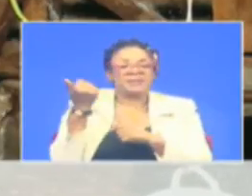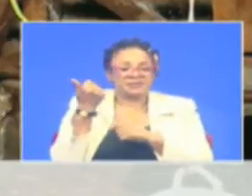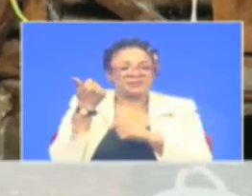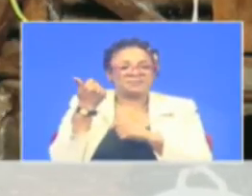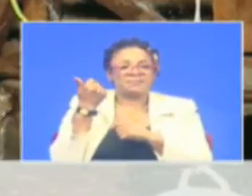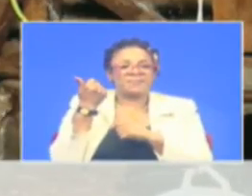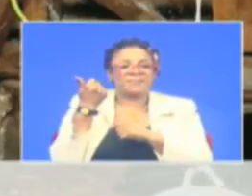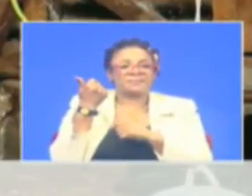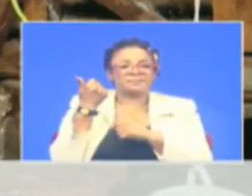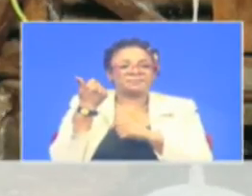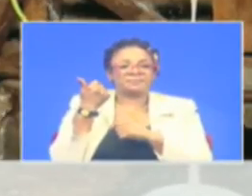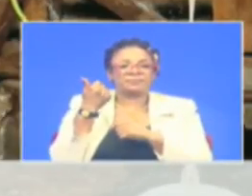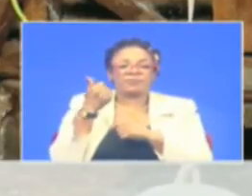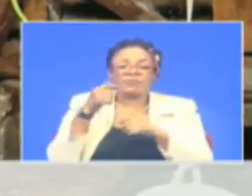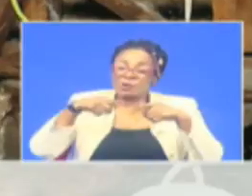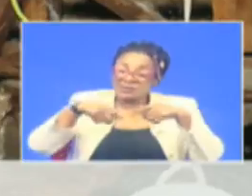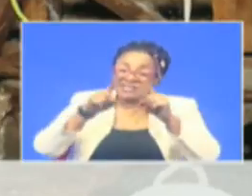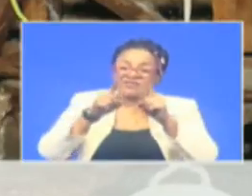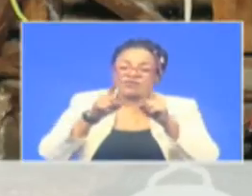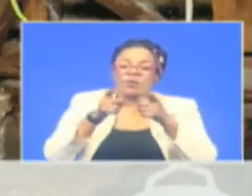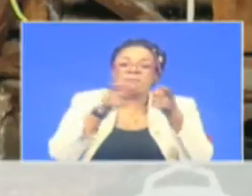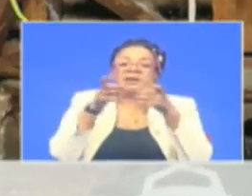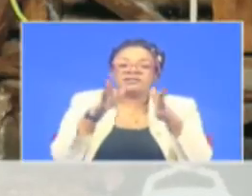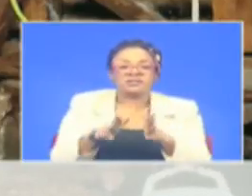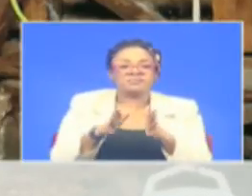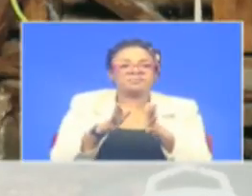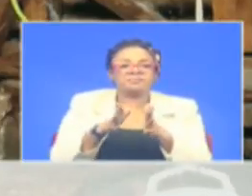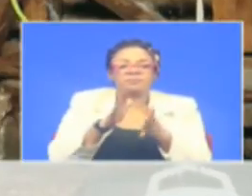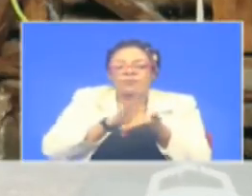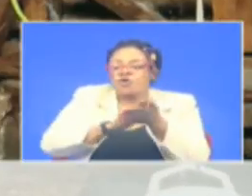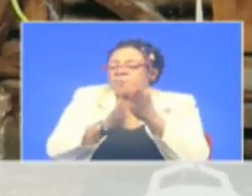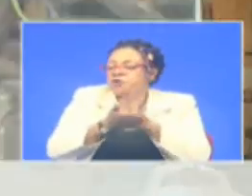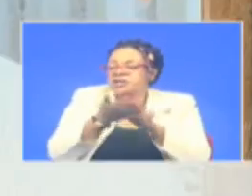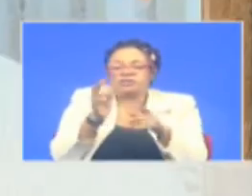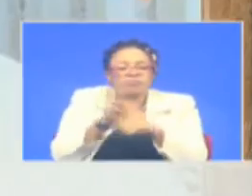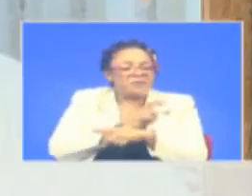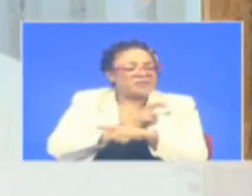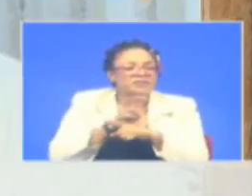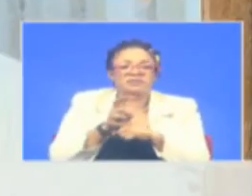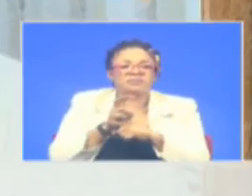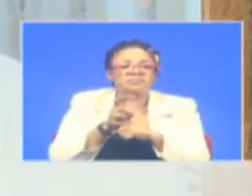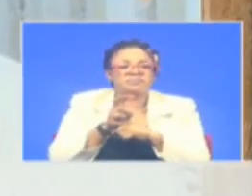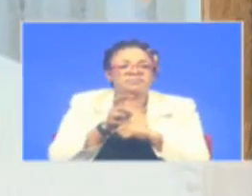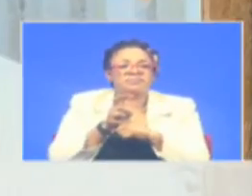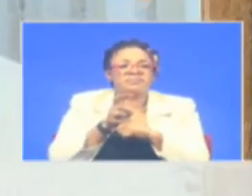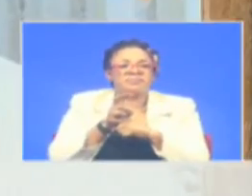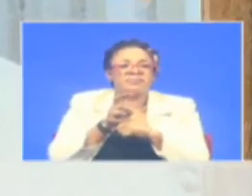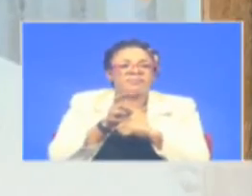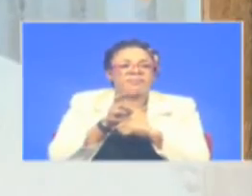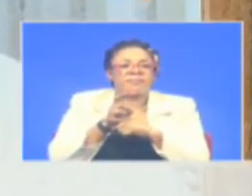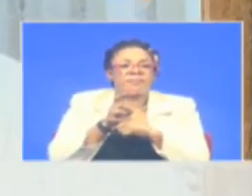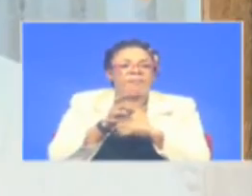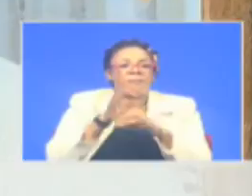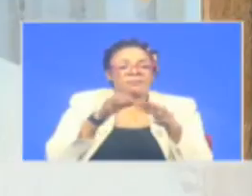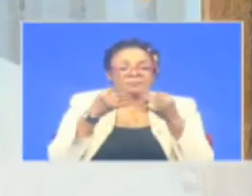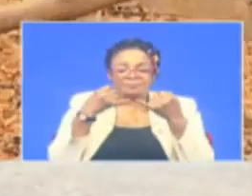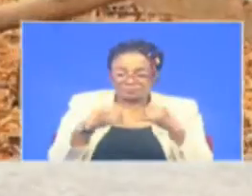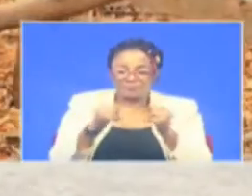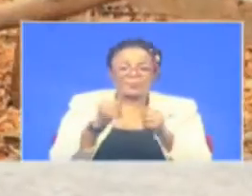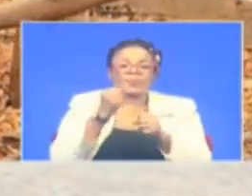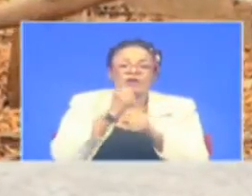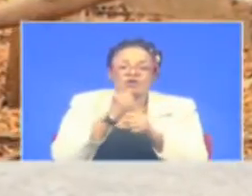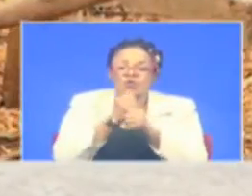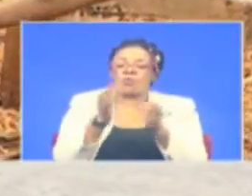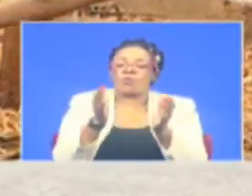hakuna, niwewe, you are the manager, kuna mtu anakufanya supervision. If at all you feel like doing farming, do it with the whole